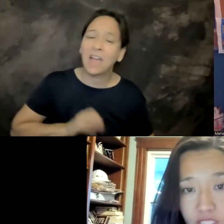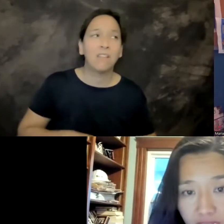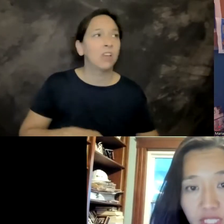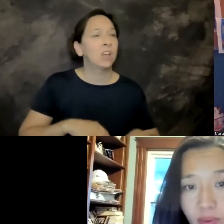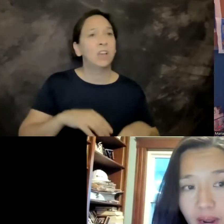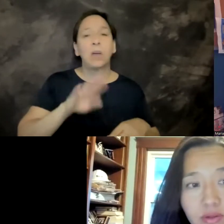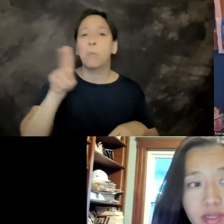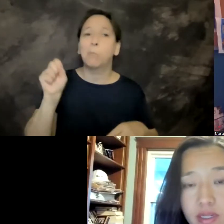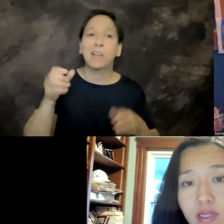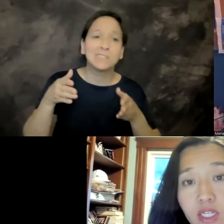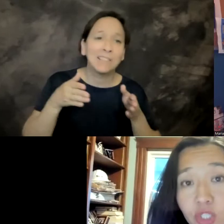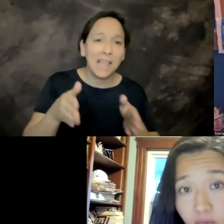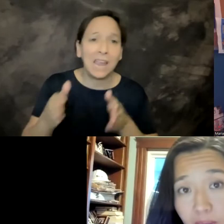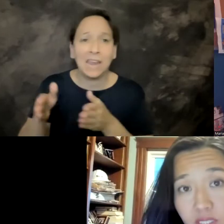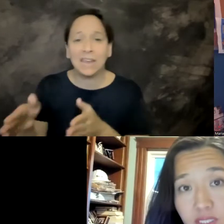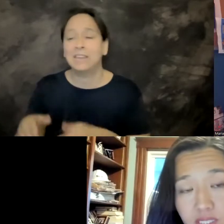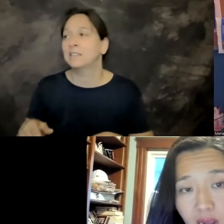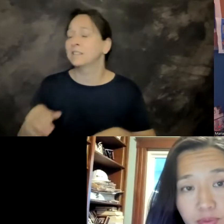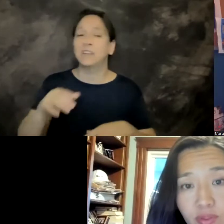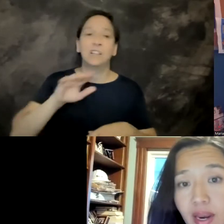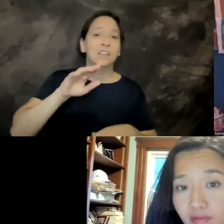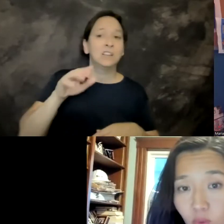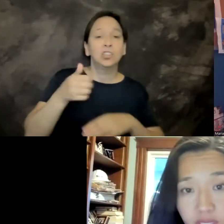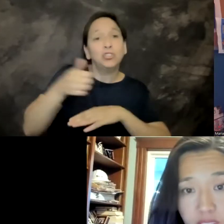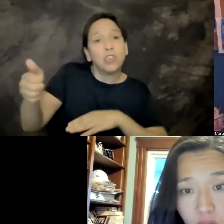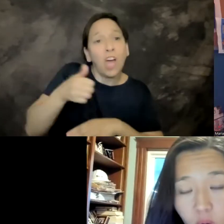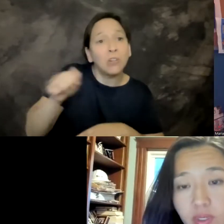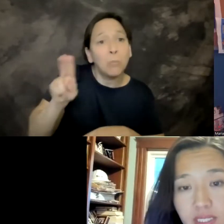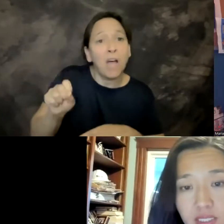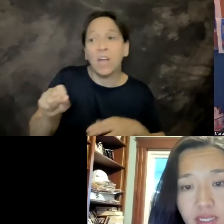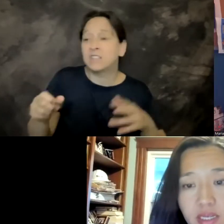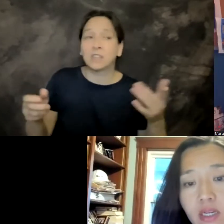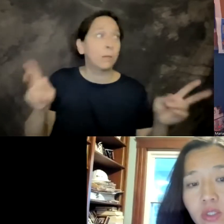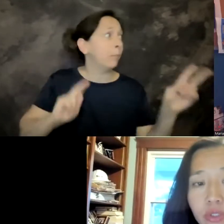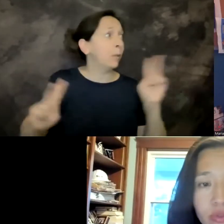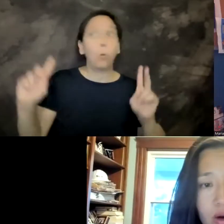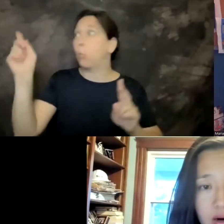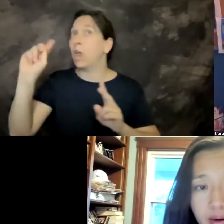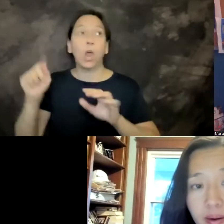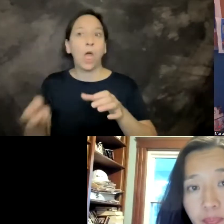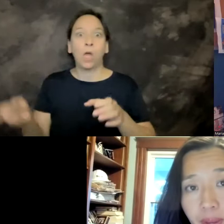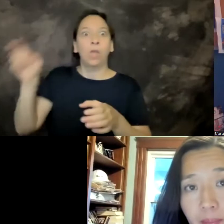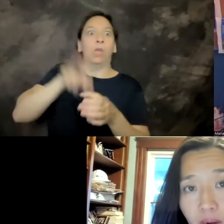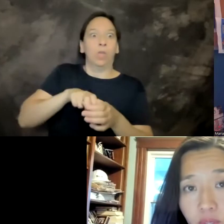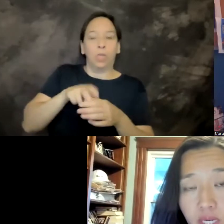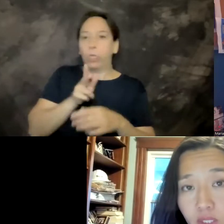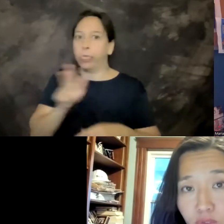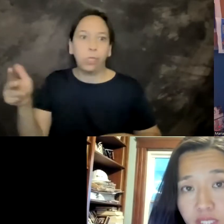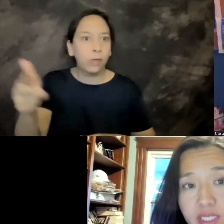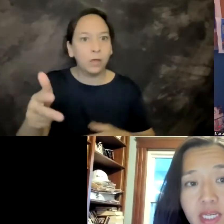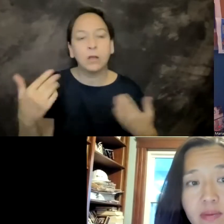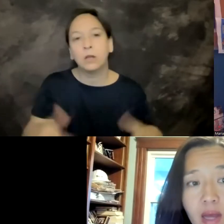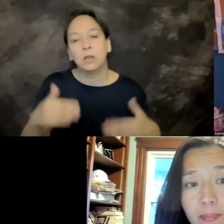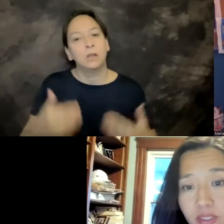and changing around the shuttle bus stops so that everyone can load easily, to our equity and